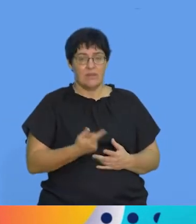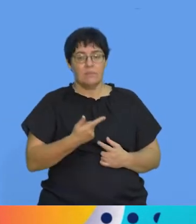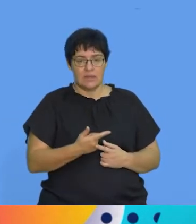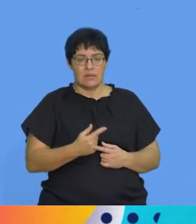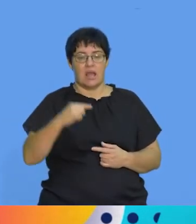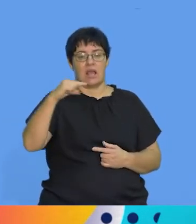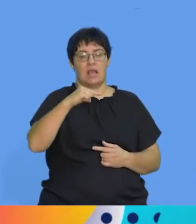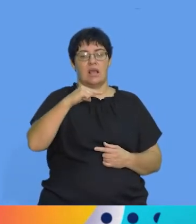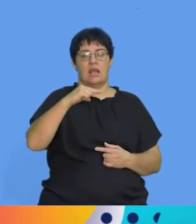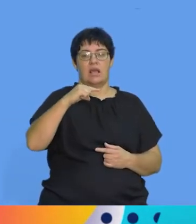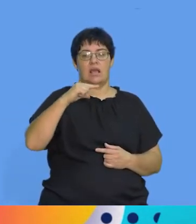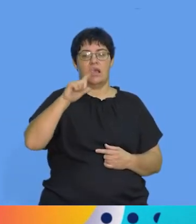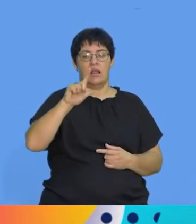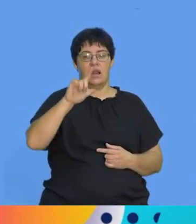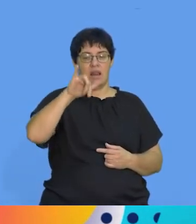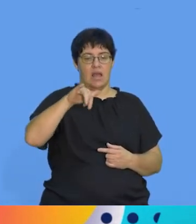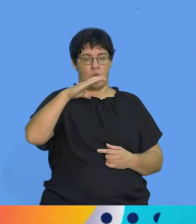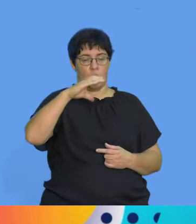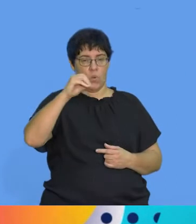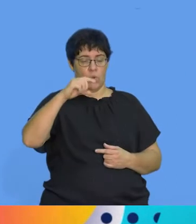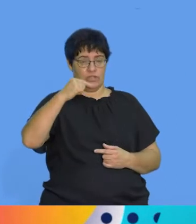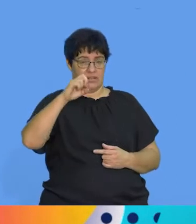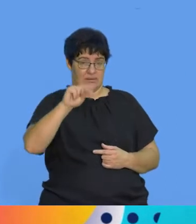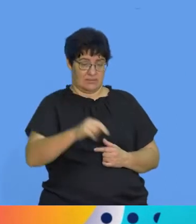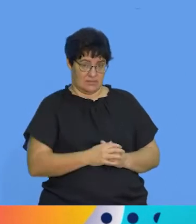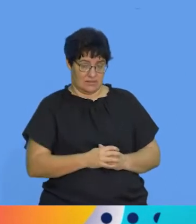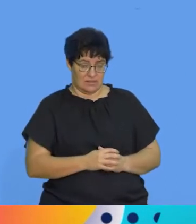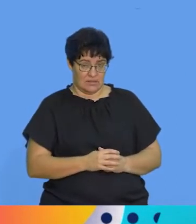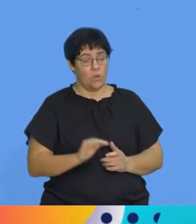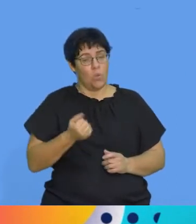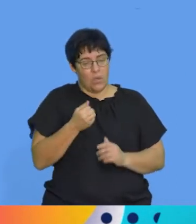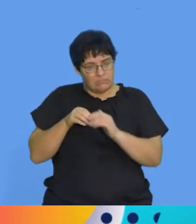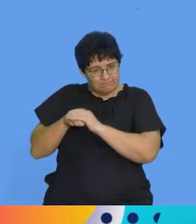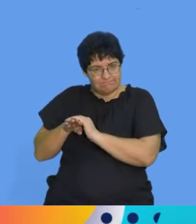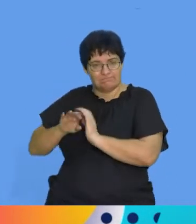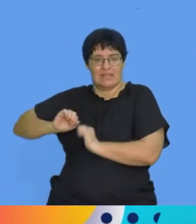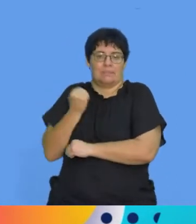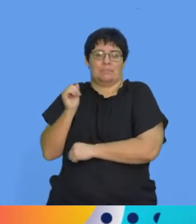And it stores it as glycogen, right? So we store